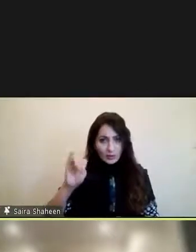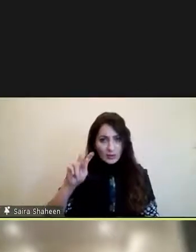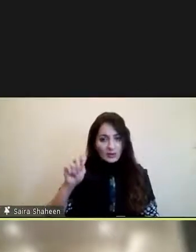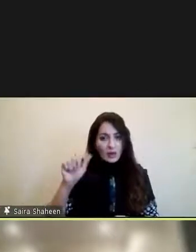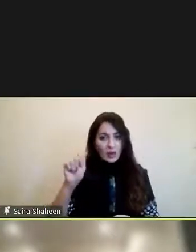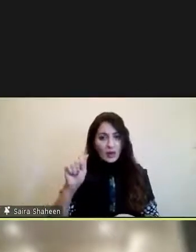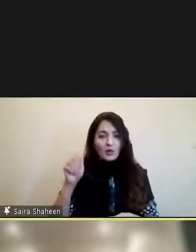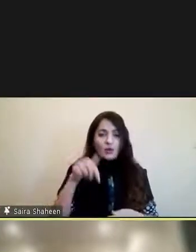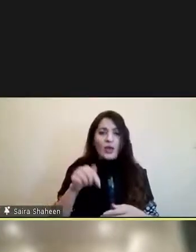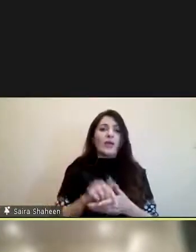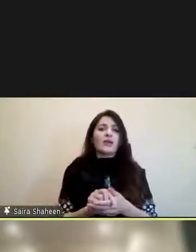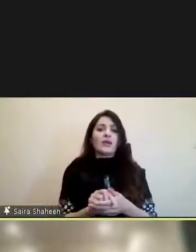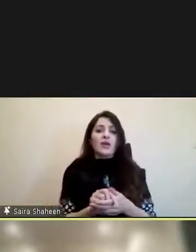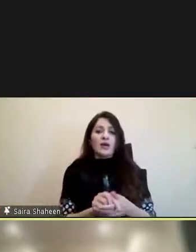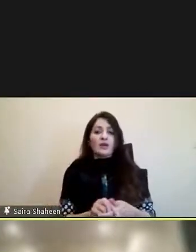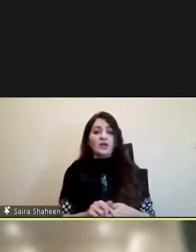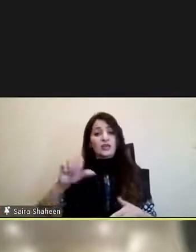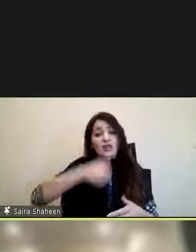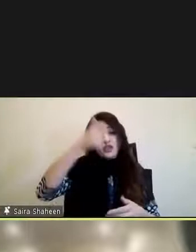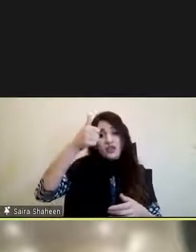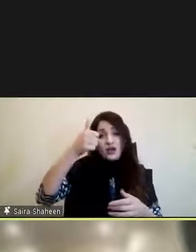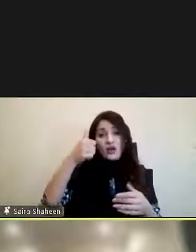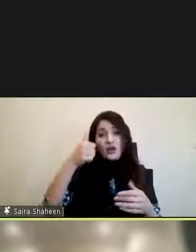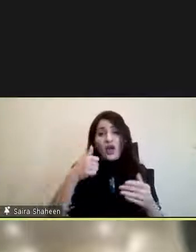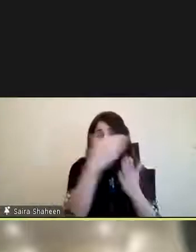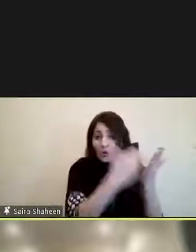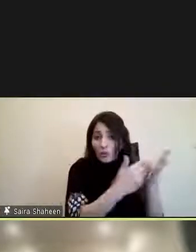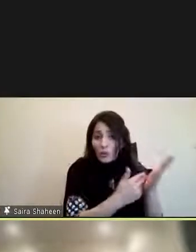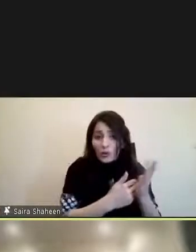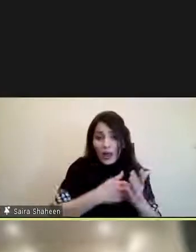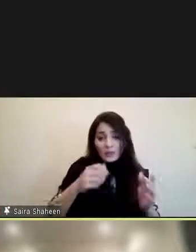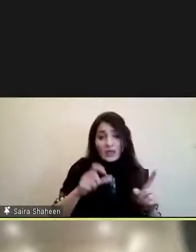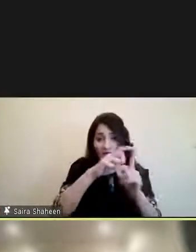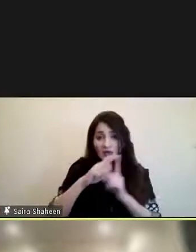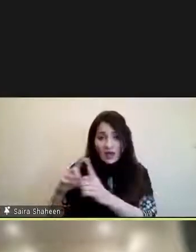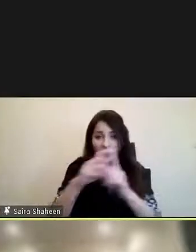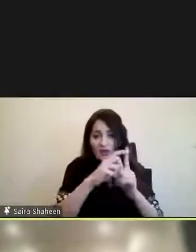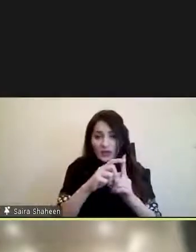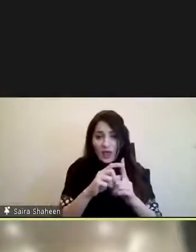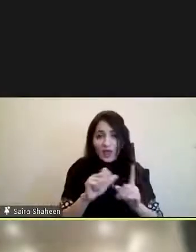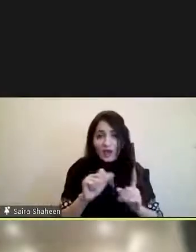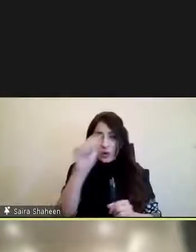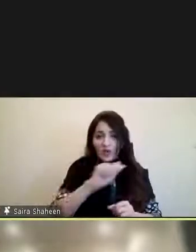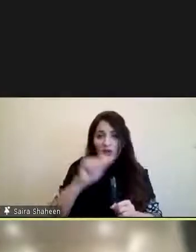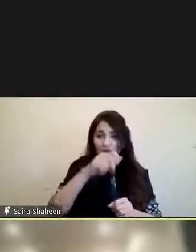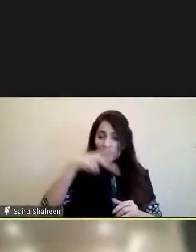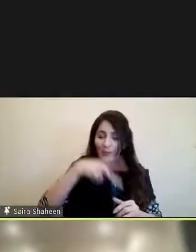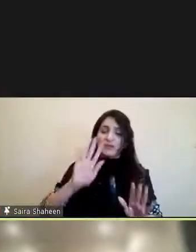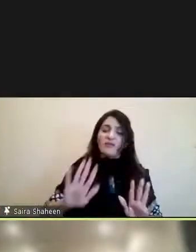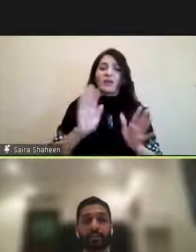for Inclusive ICT. She works with Saksham Trust, a CSO empowering persons with